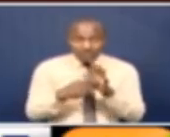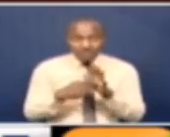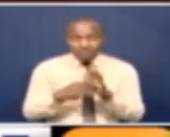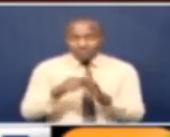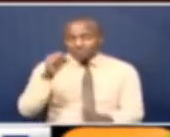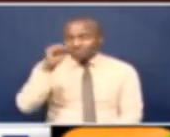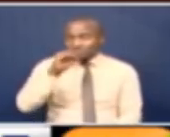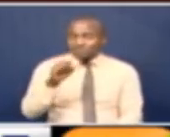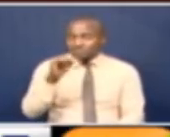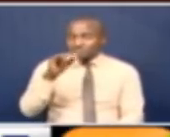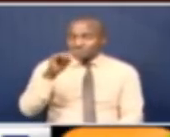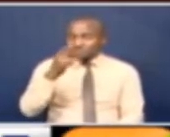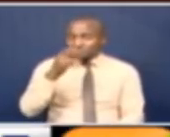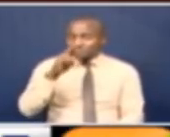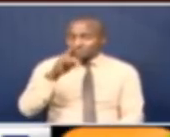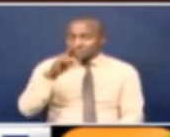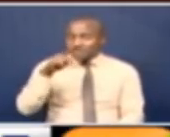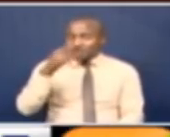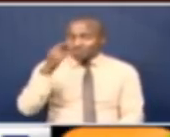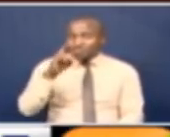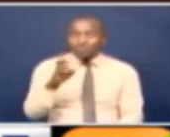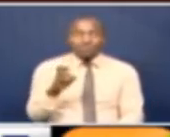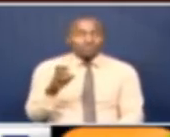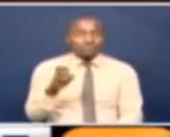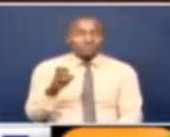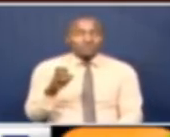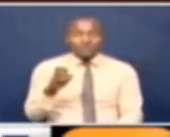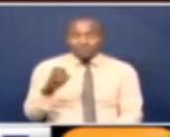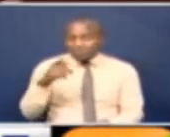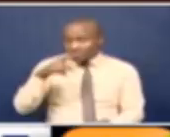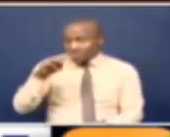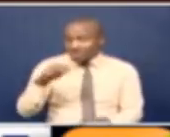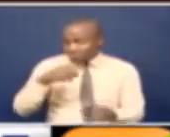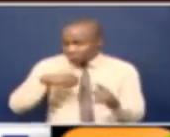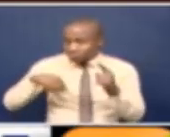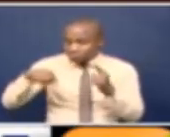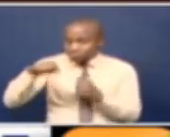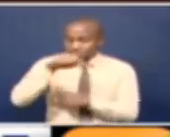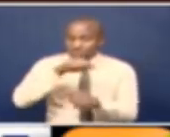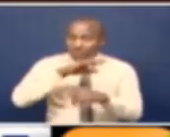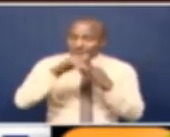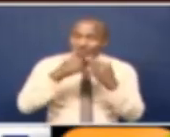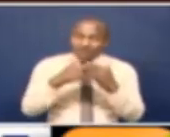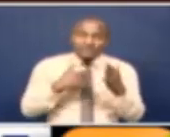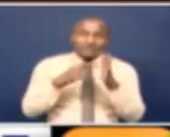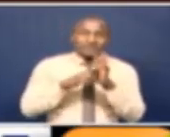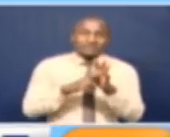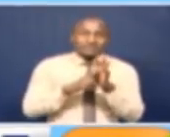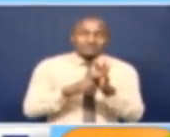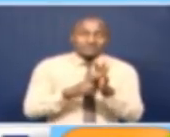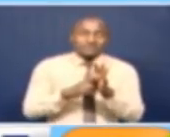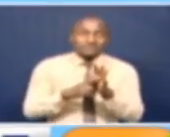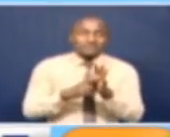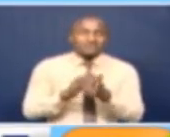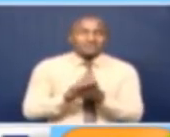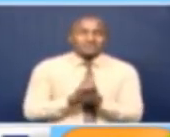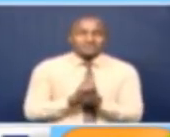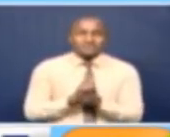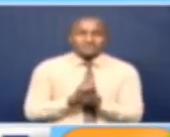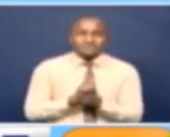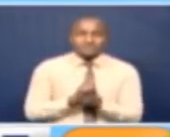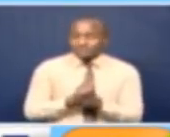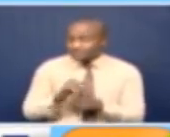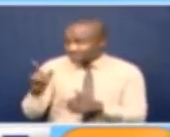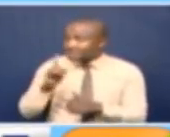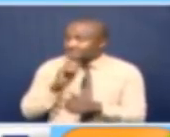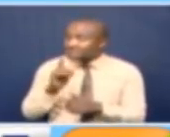instance, when the way they rotate their prime minister, everyone feels represented in that country. But they had a benevolent dictator for